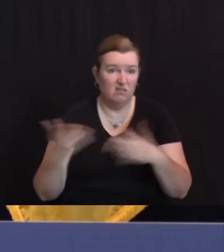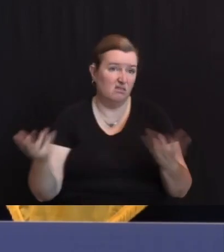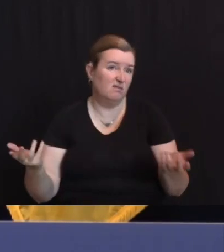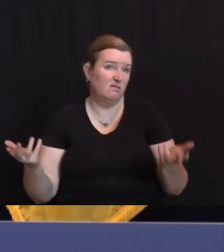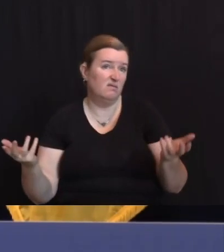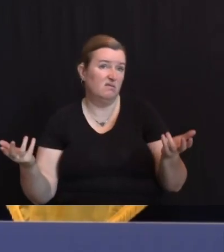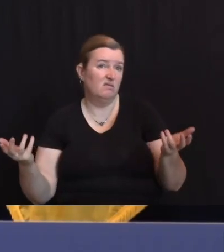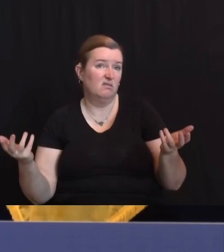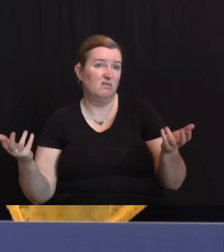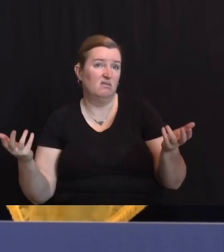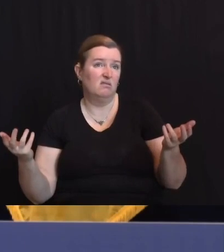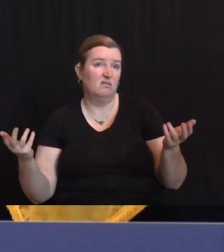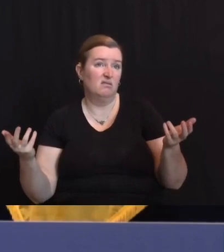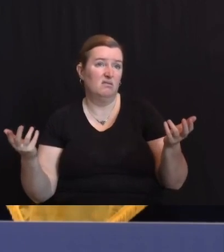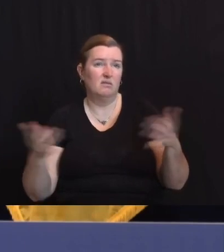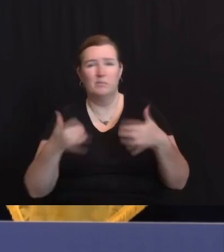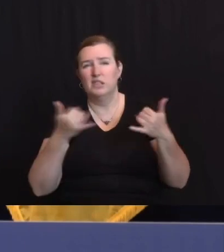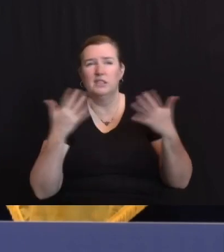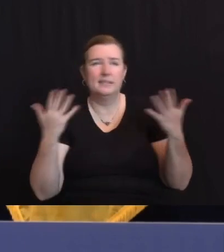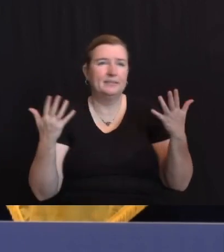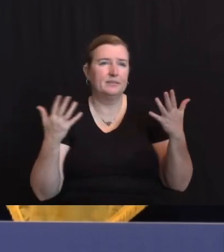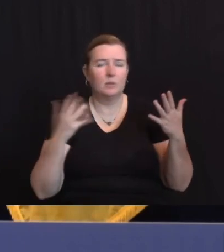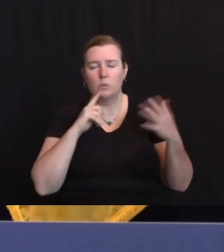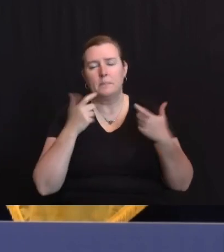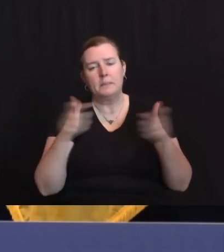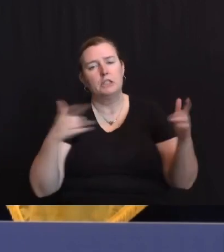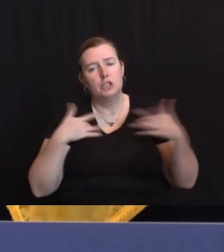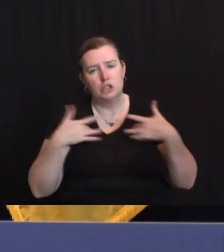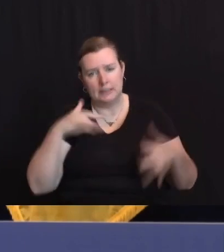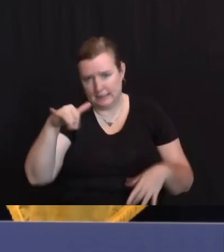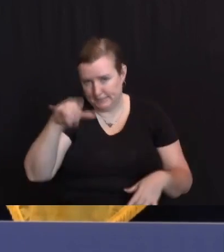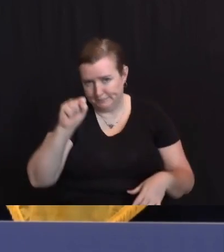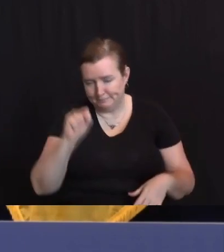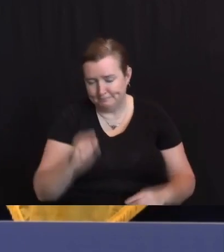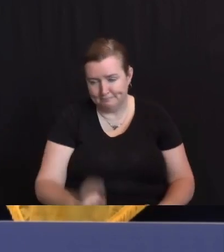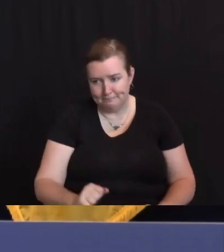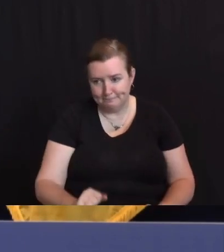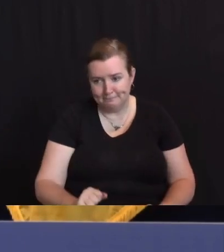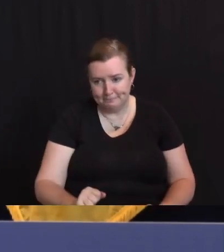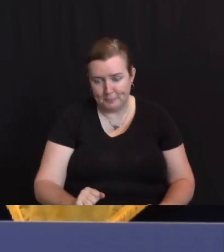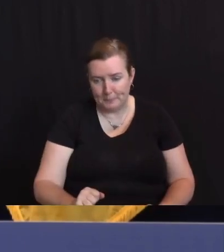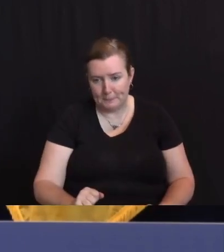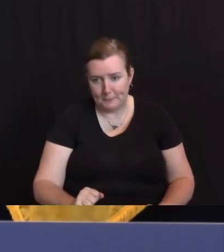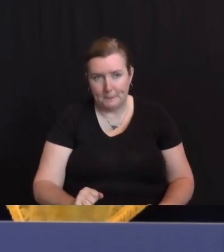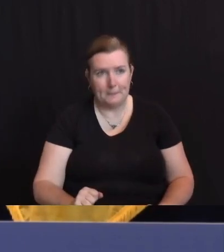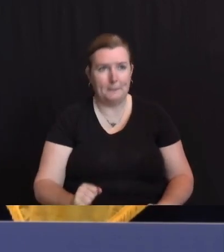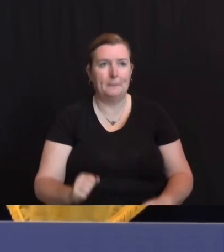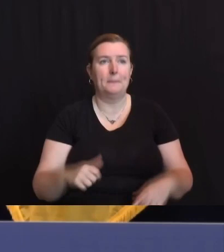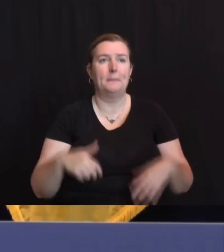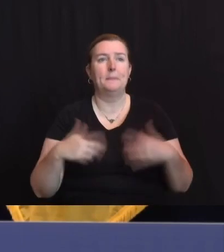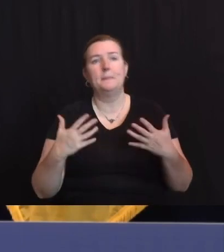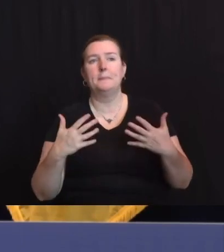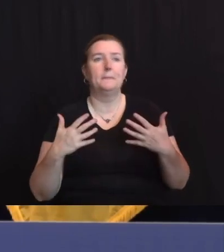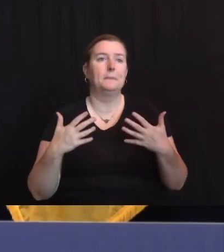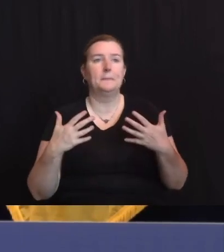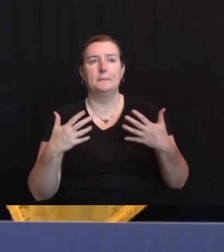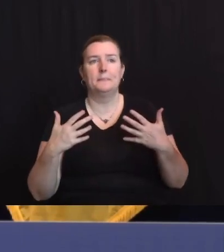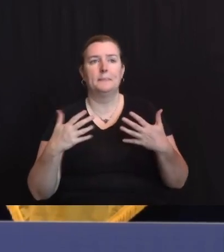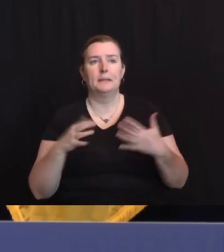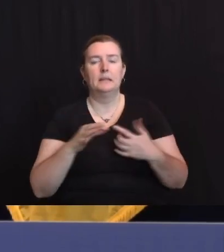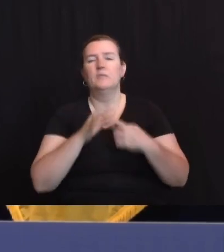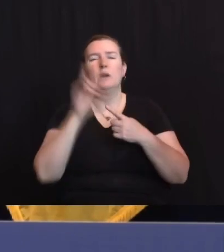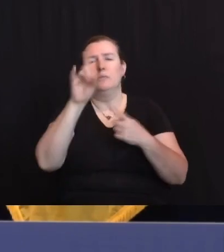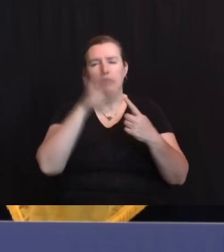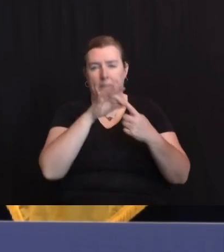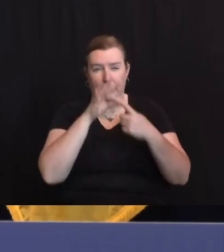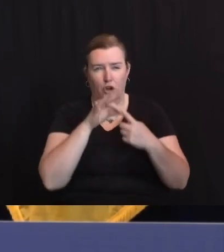near the top of the list right now. And again, I'm exempting from that, as I know Tina and Judy would want me to say, putting aside what the virus